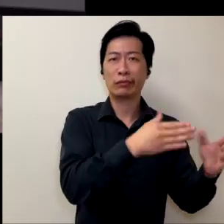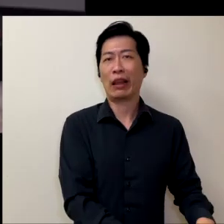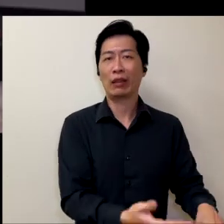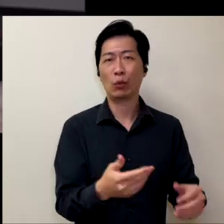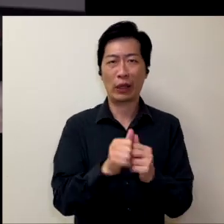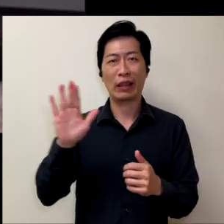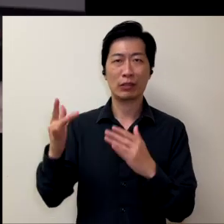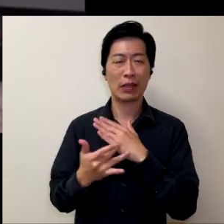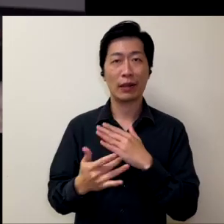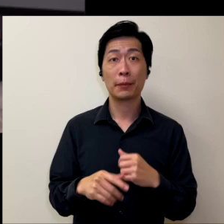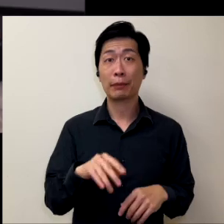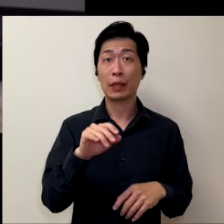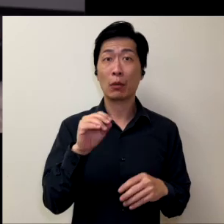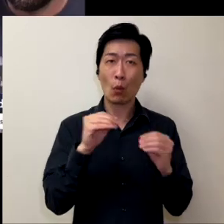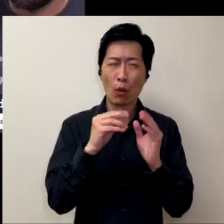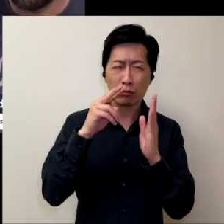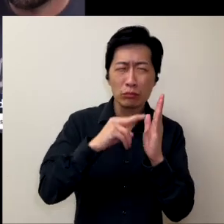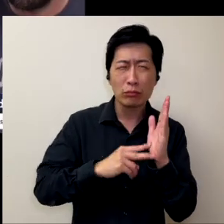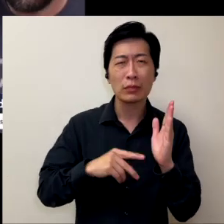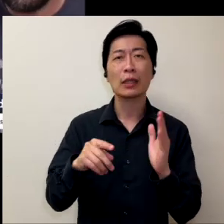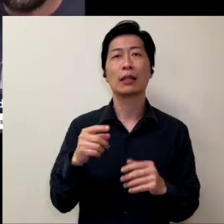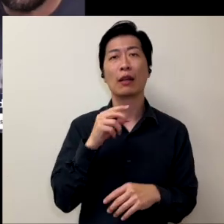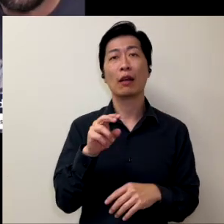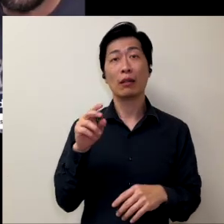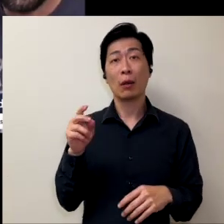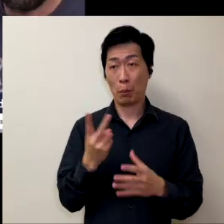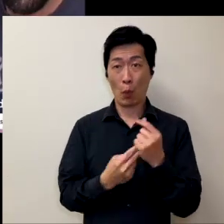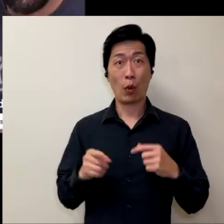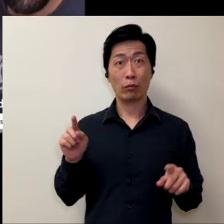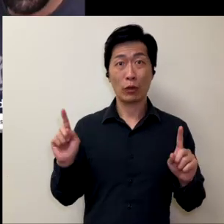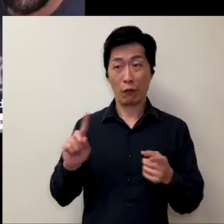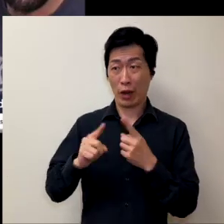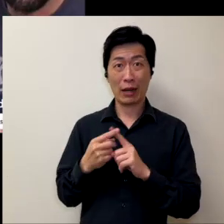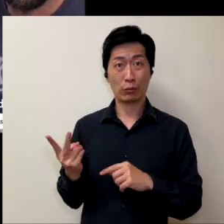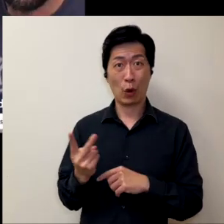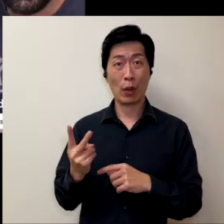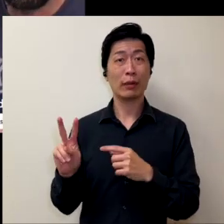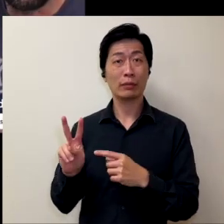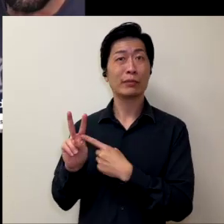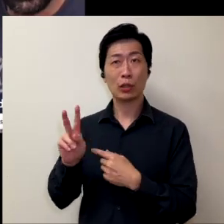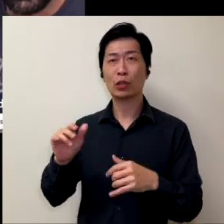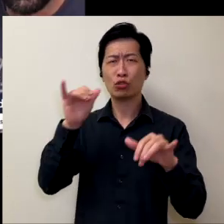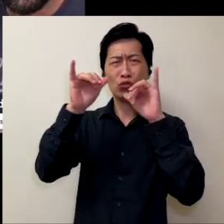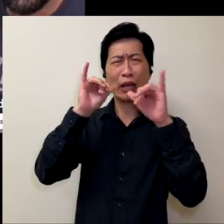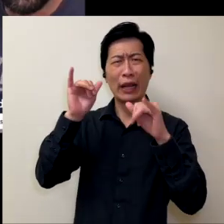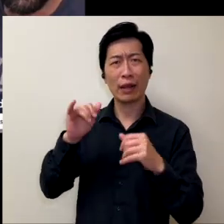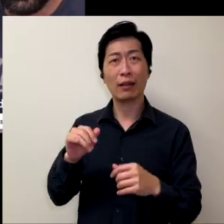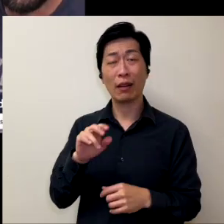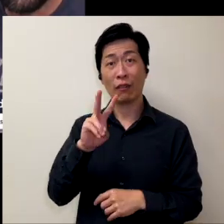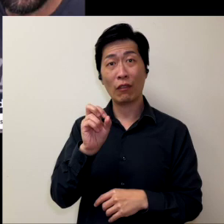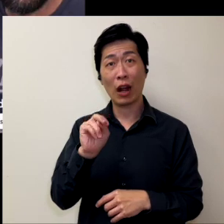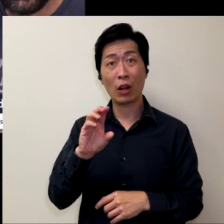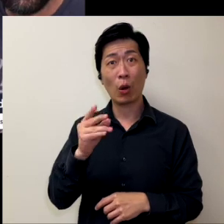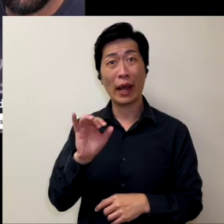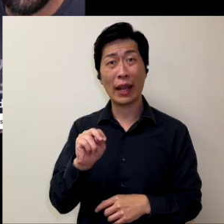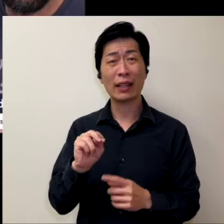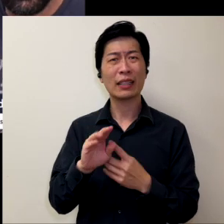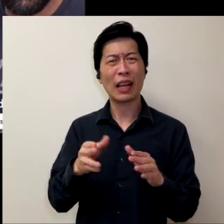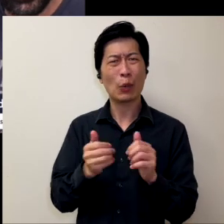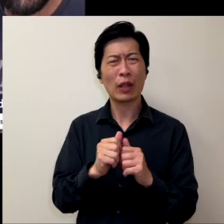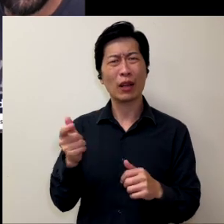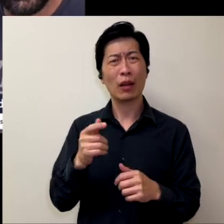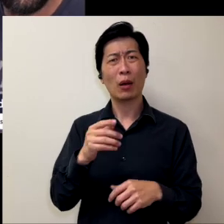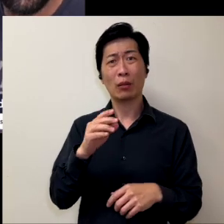if we go further into the article, there is a piece that says that von Ohain and Rossiter had been drinking, and an autopsy found that